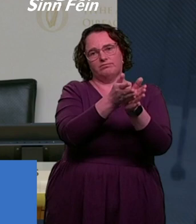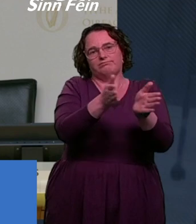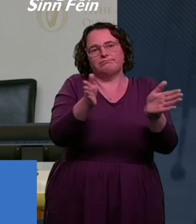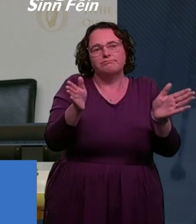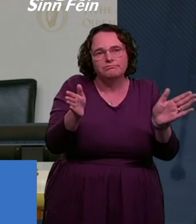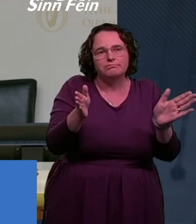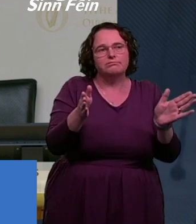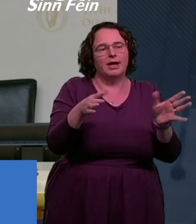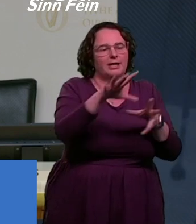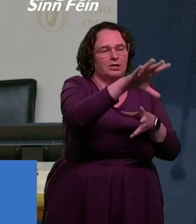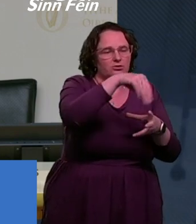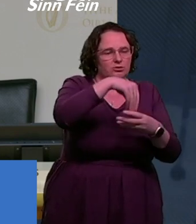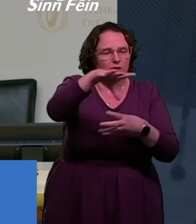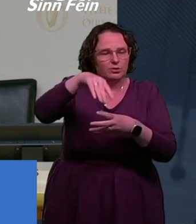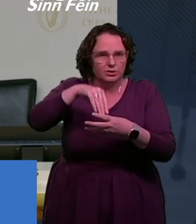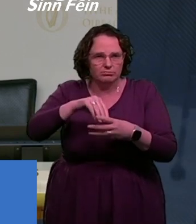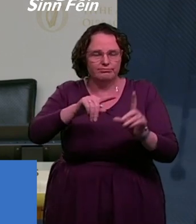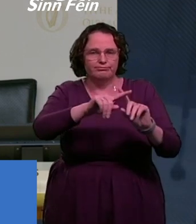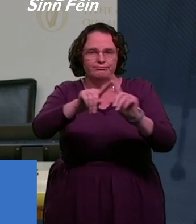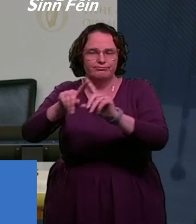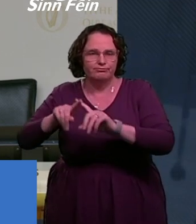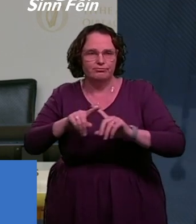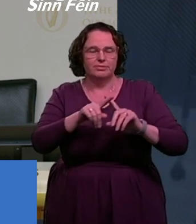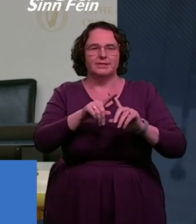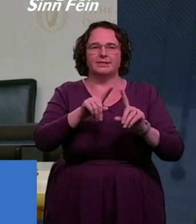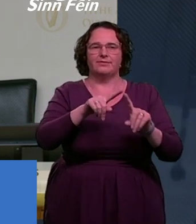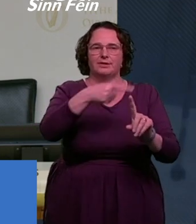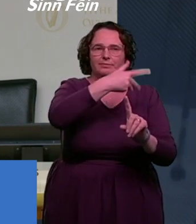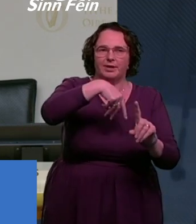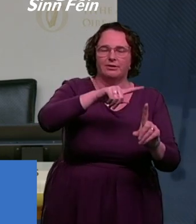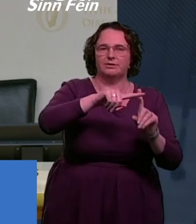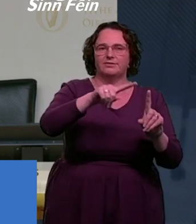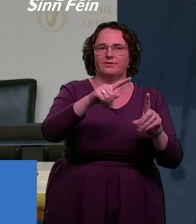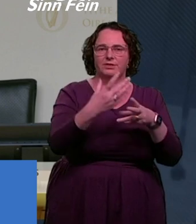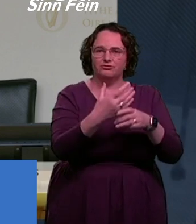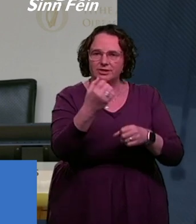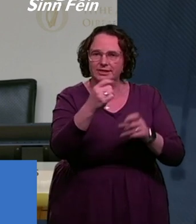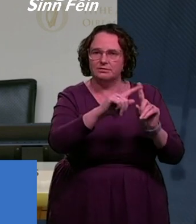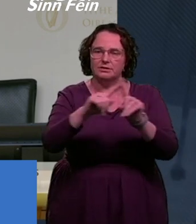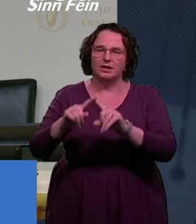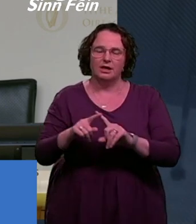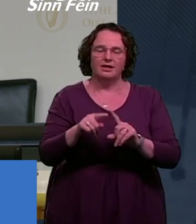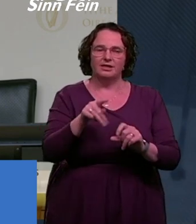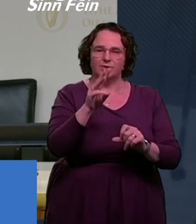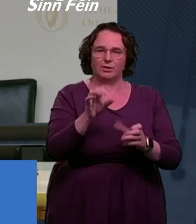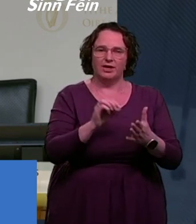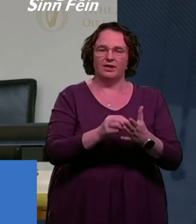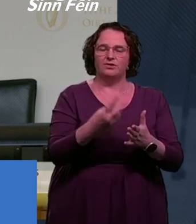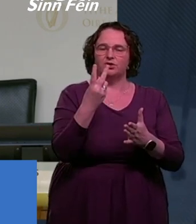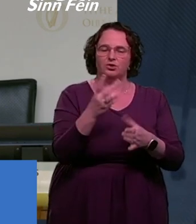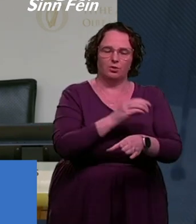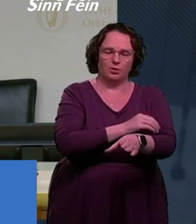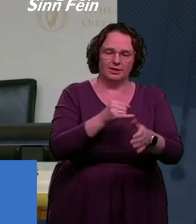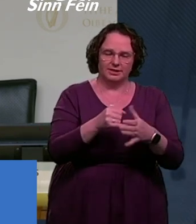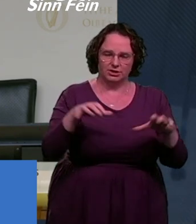and inclusive and include additional disciplines, and that's why we have two organisations, one